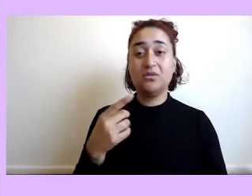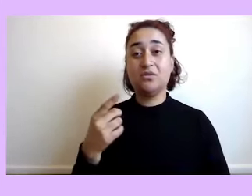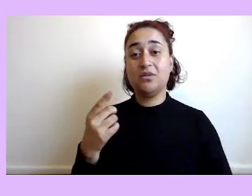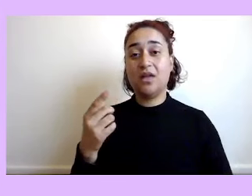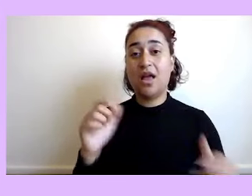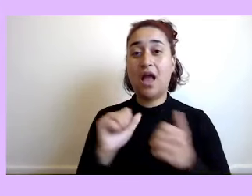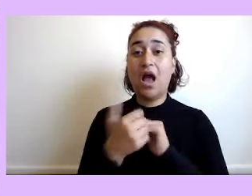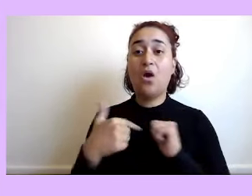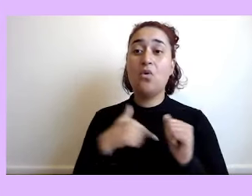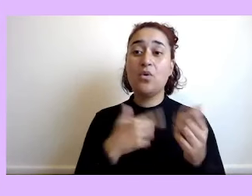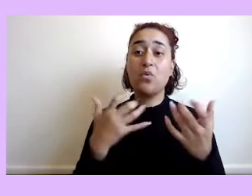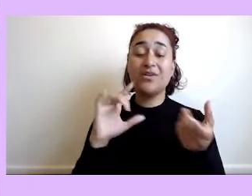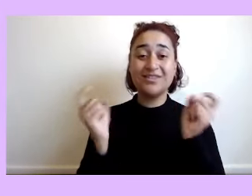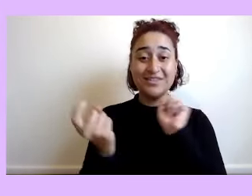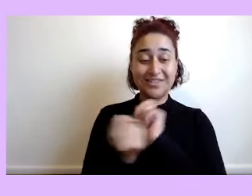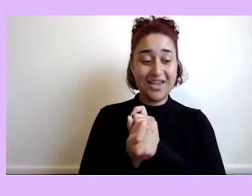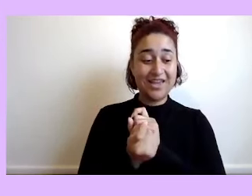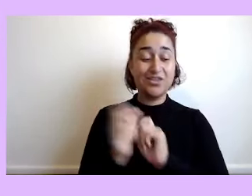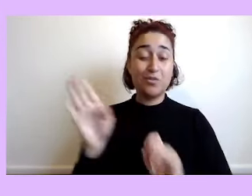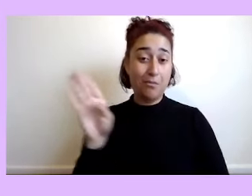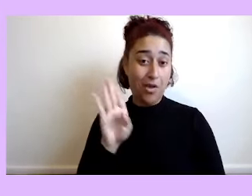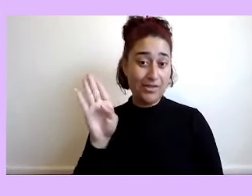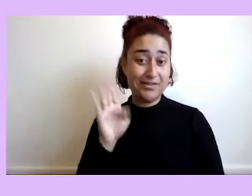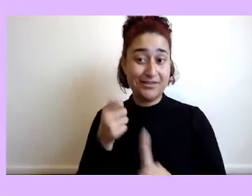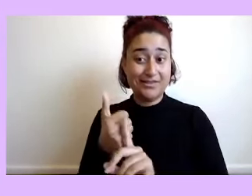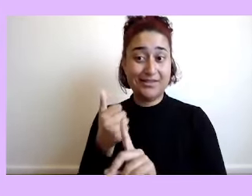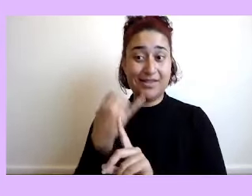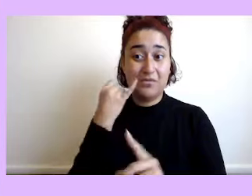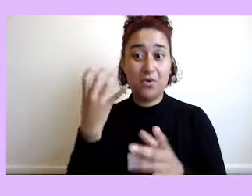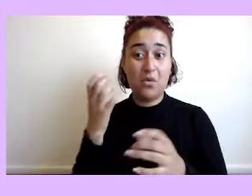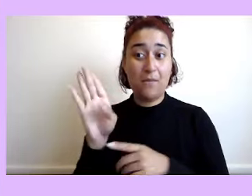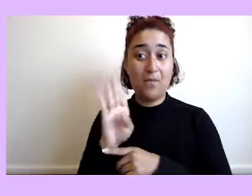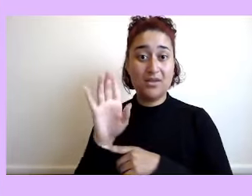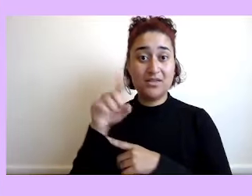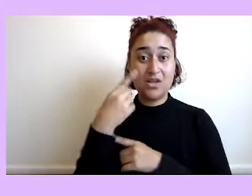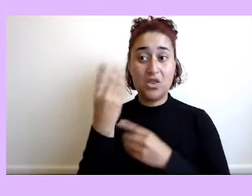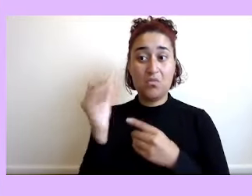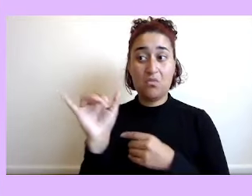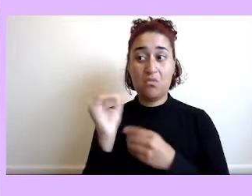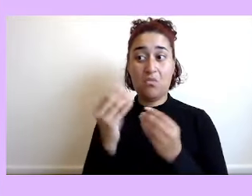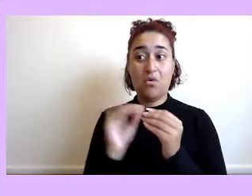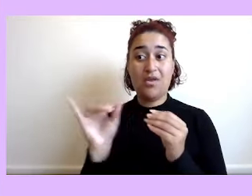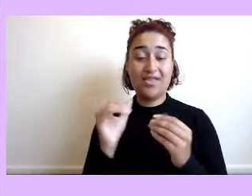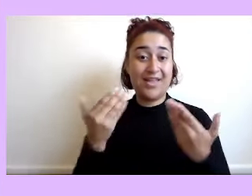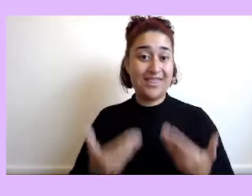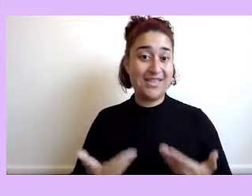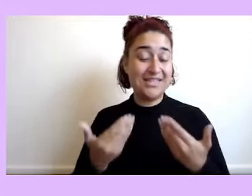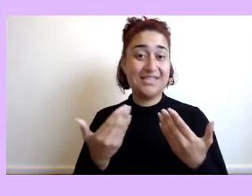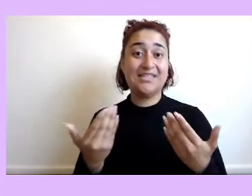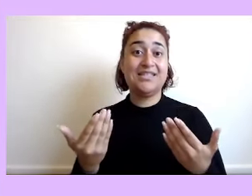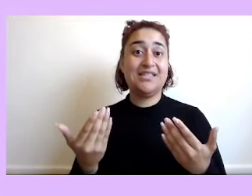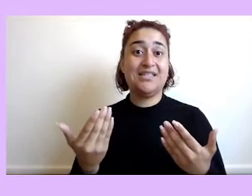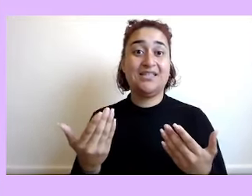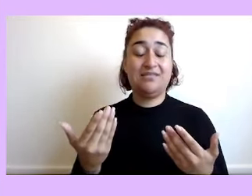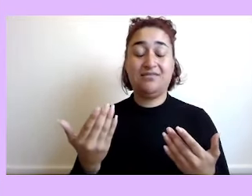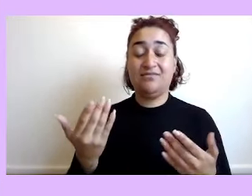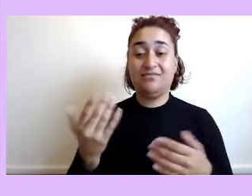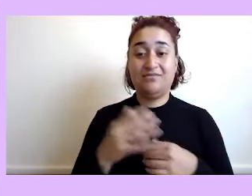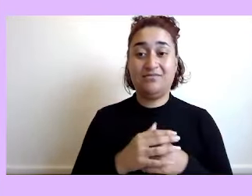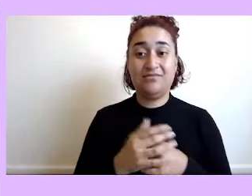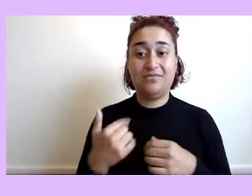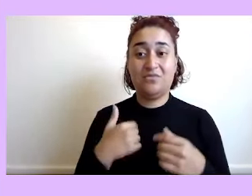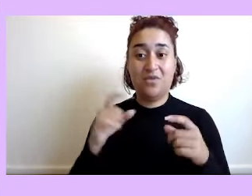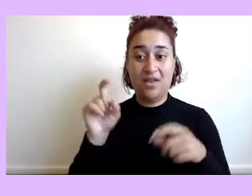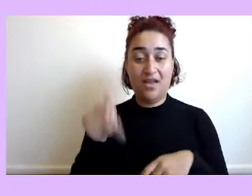want to change Boston if we want Boston to look more like this, even down here where it doesn't? We have to